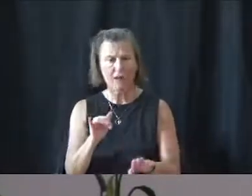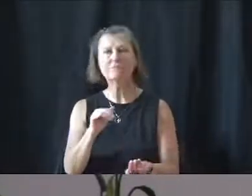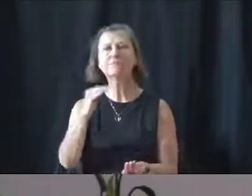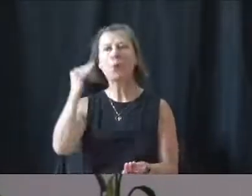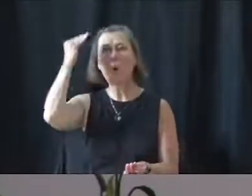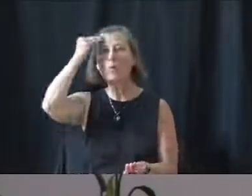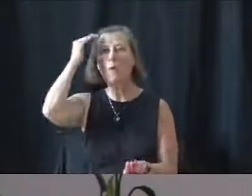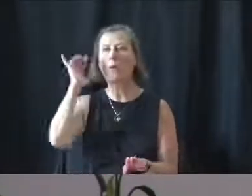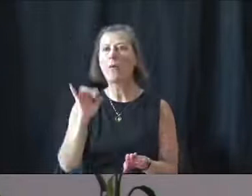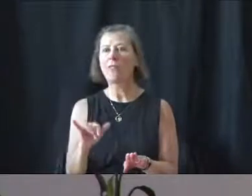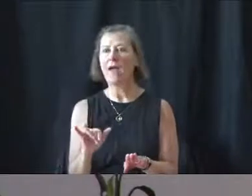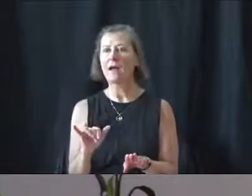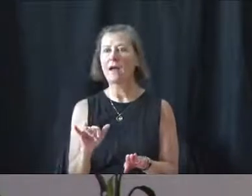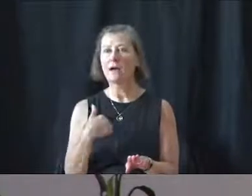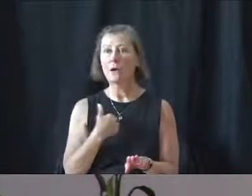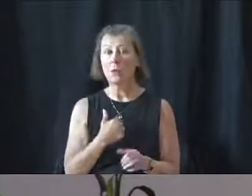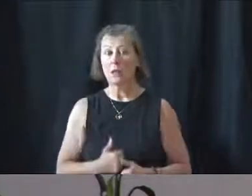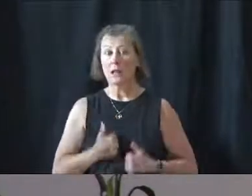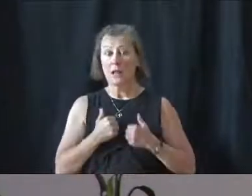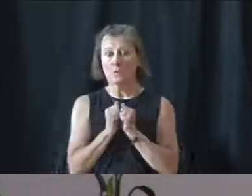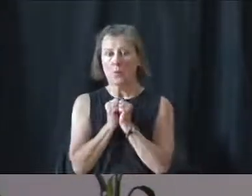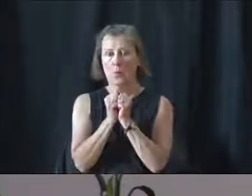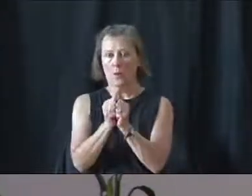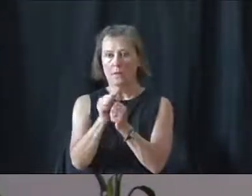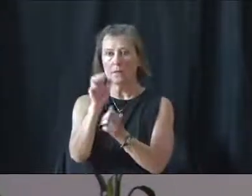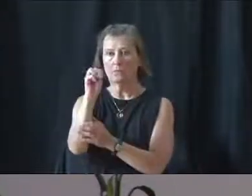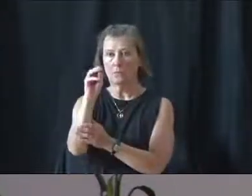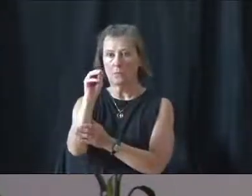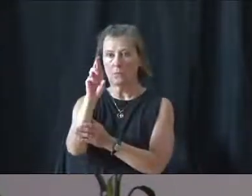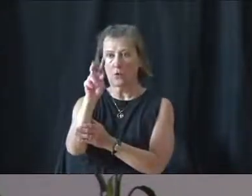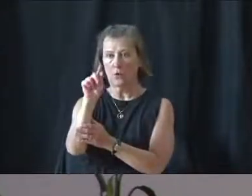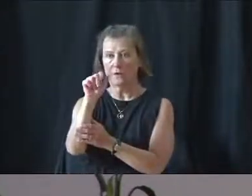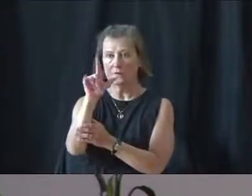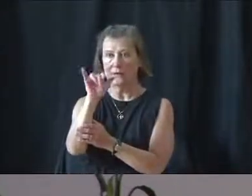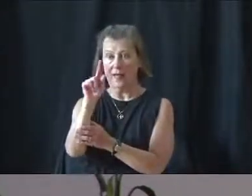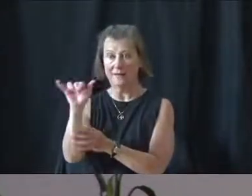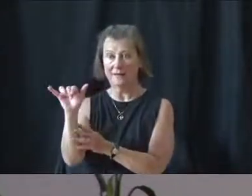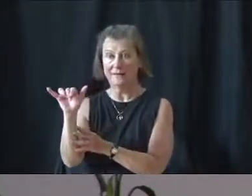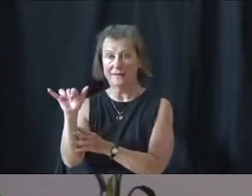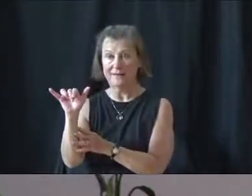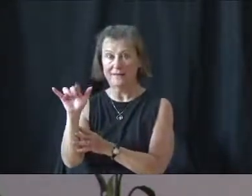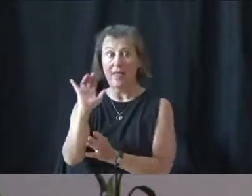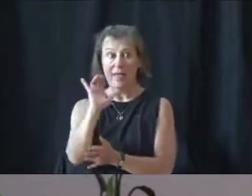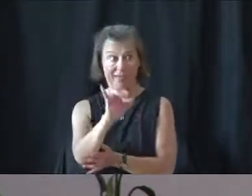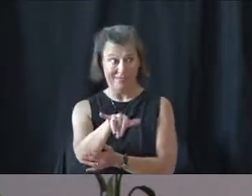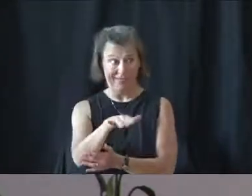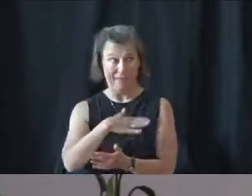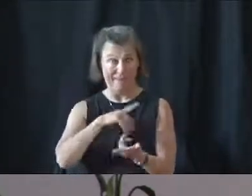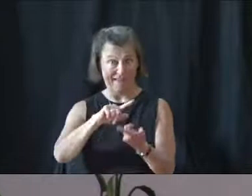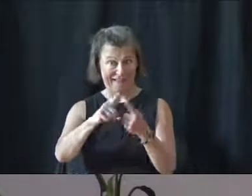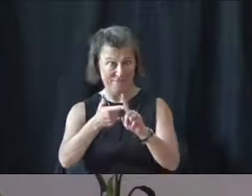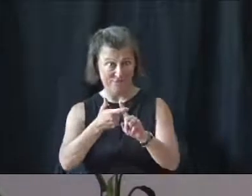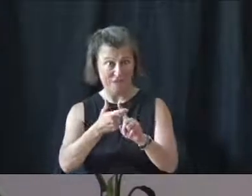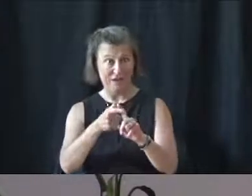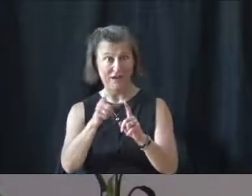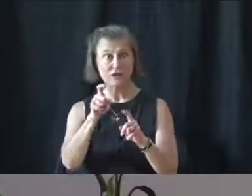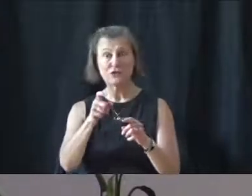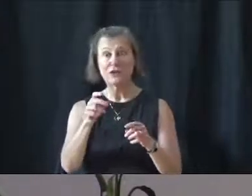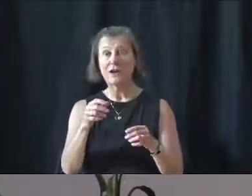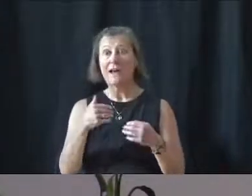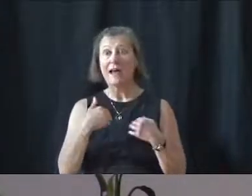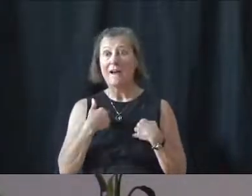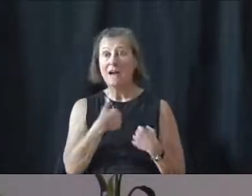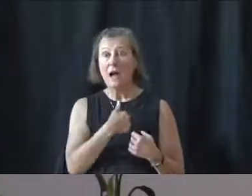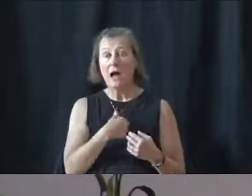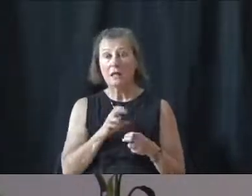We live with mortality. And that, my friends, should have us leaning forwards in